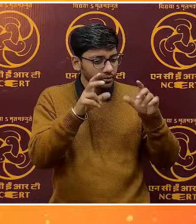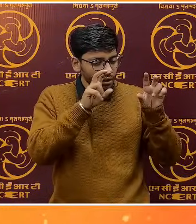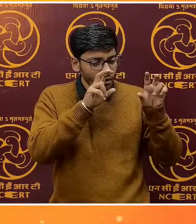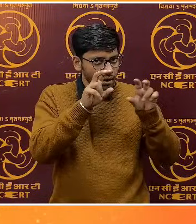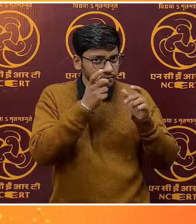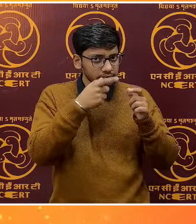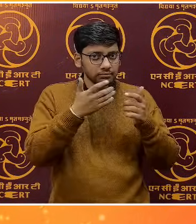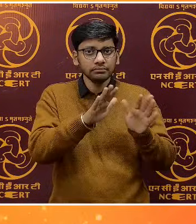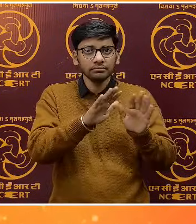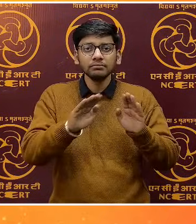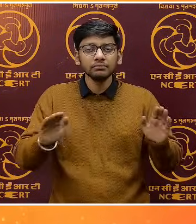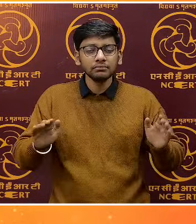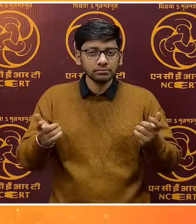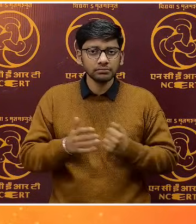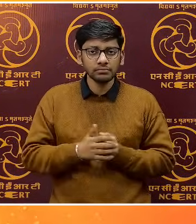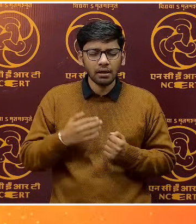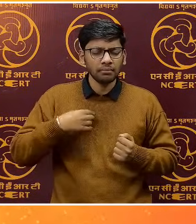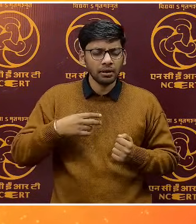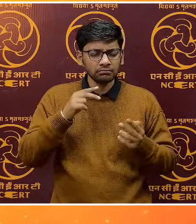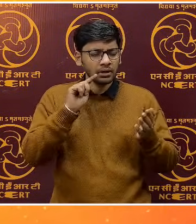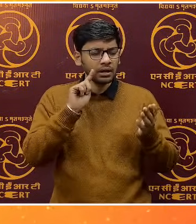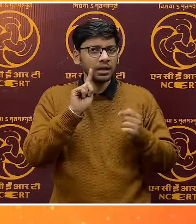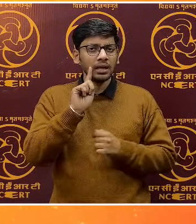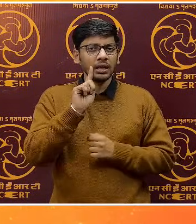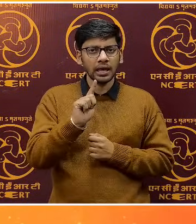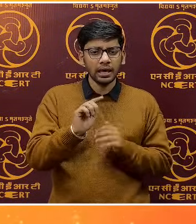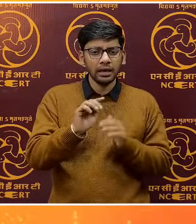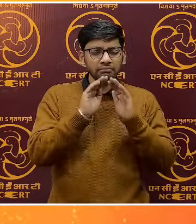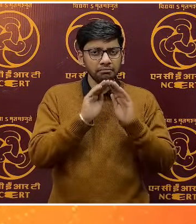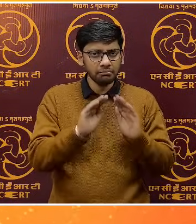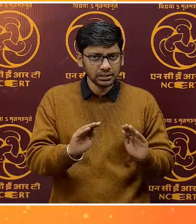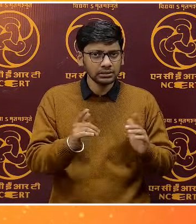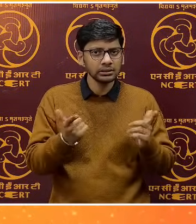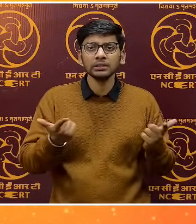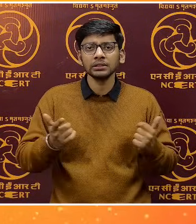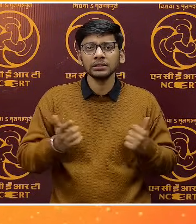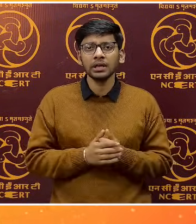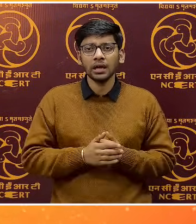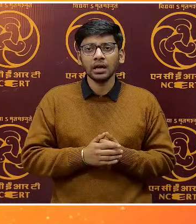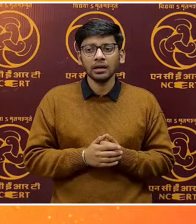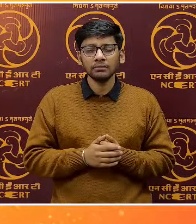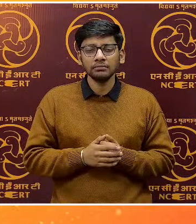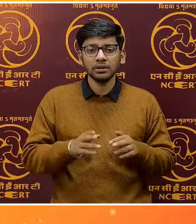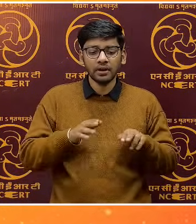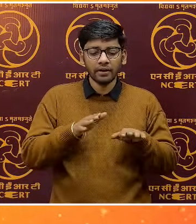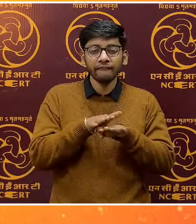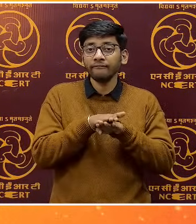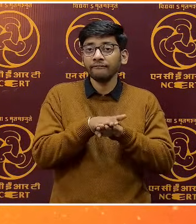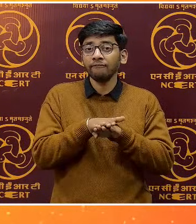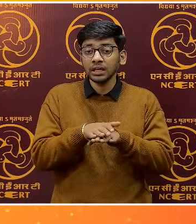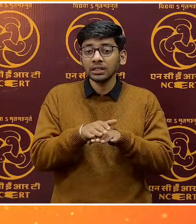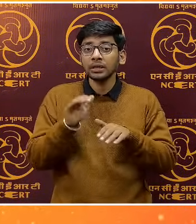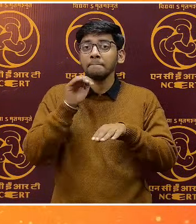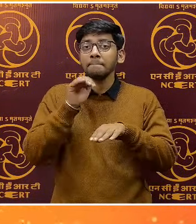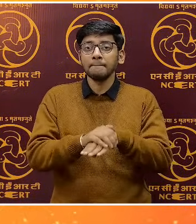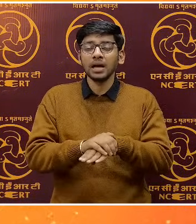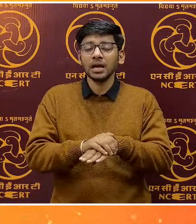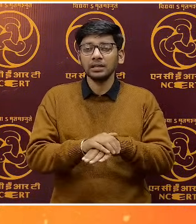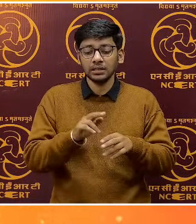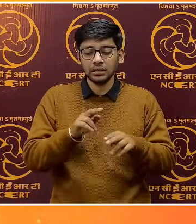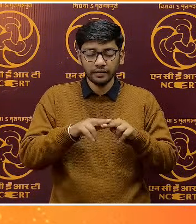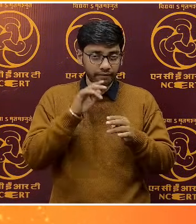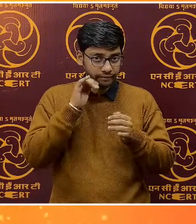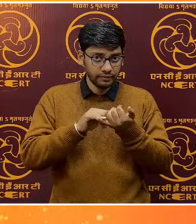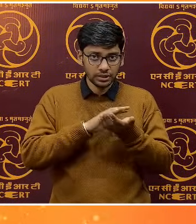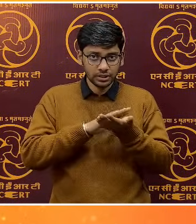So I can see one kid fishing. Okay, yes. Then the other girl